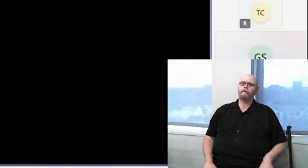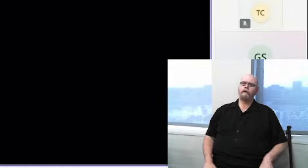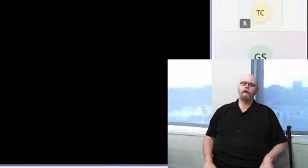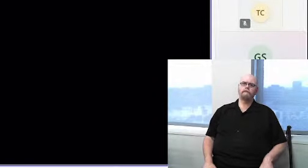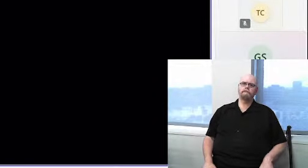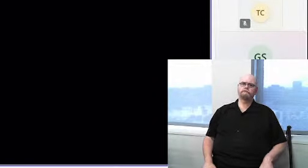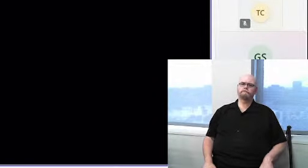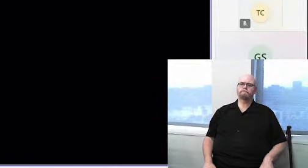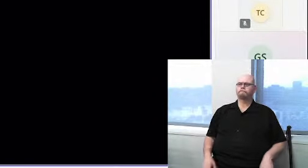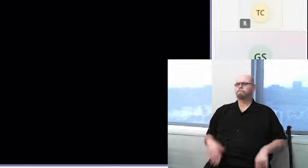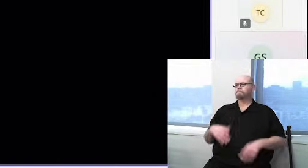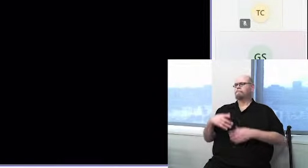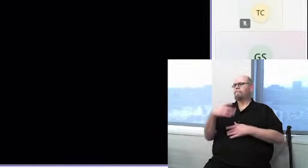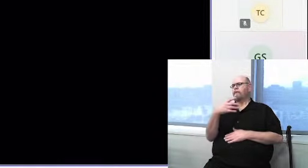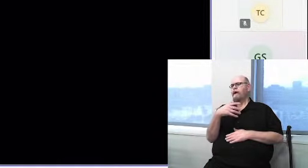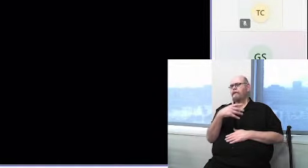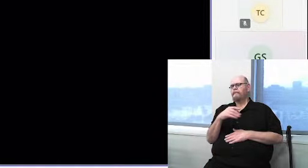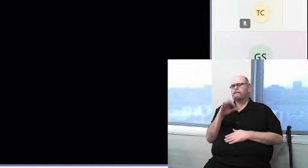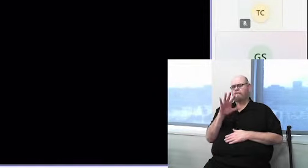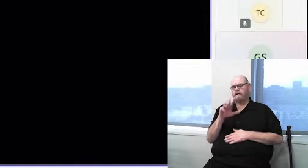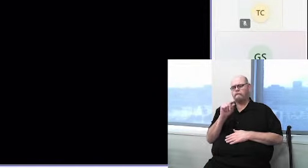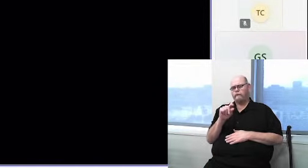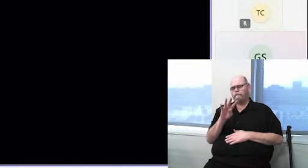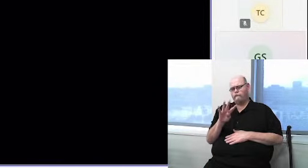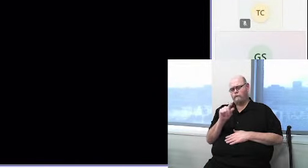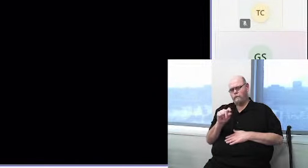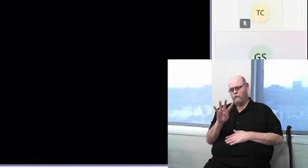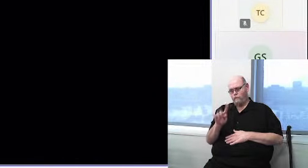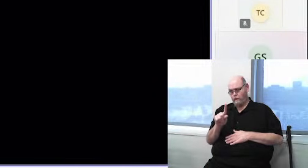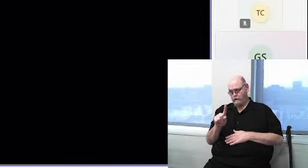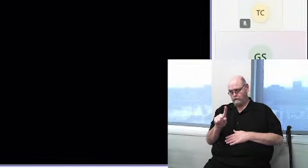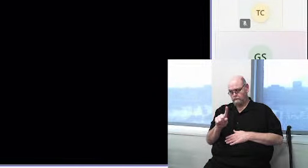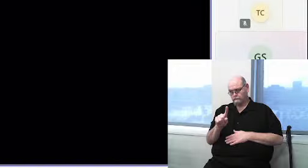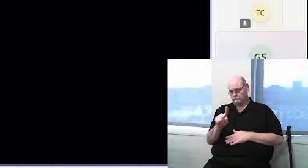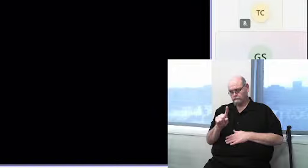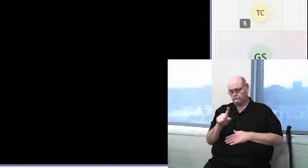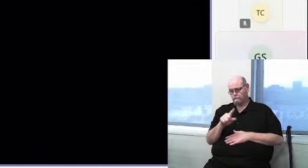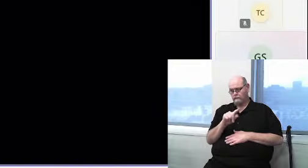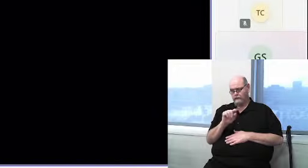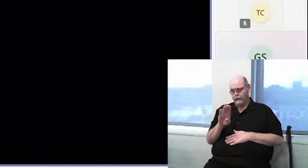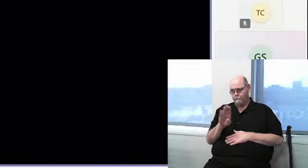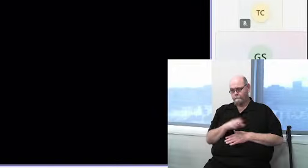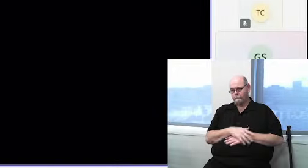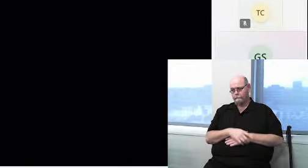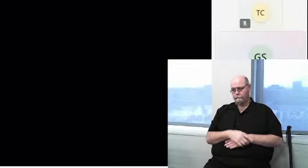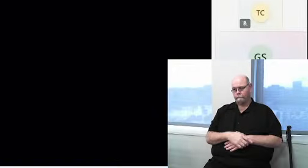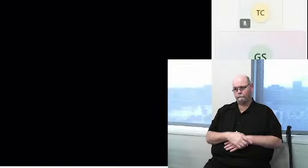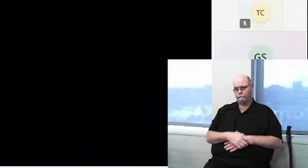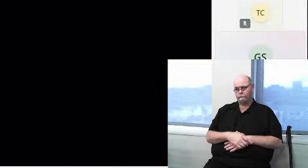And this will be the same tab as earlier that we had up, 5.4.1.